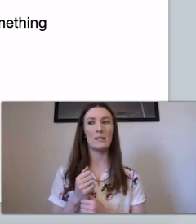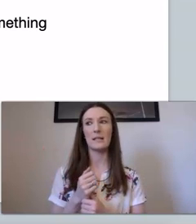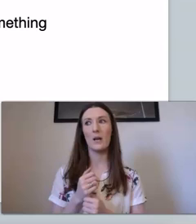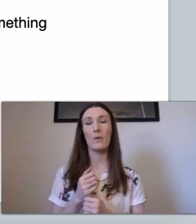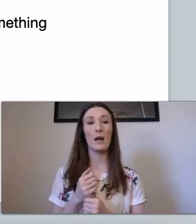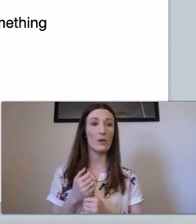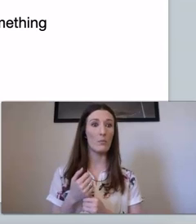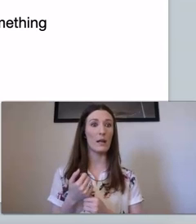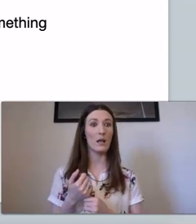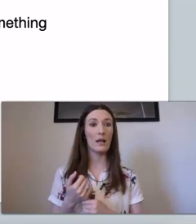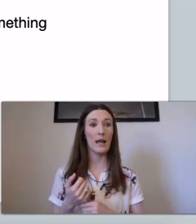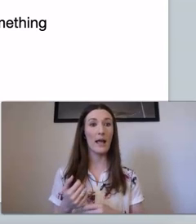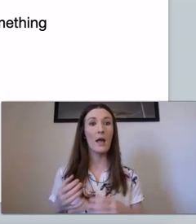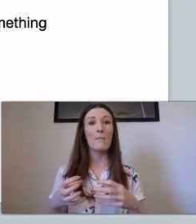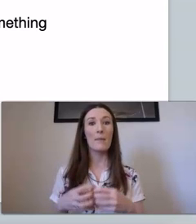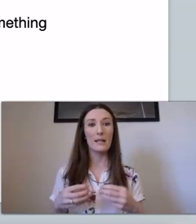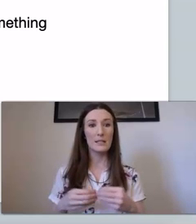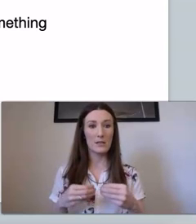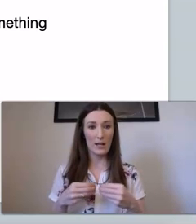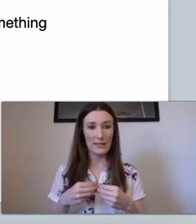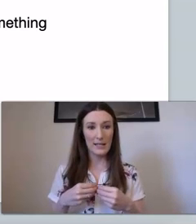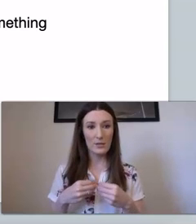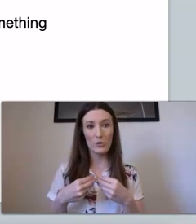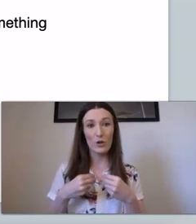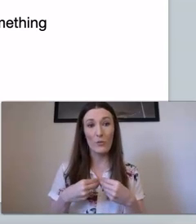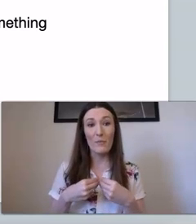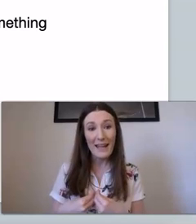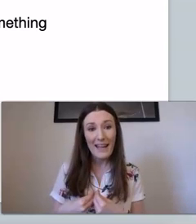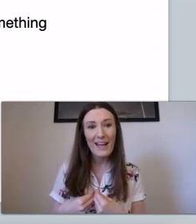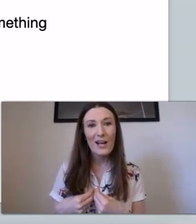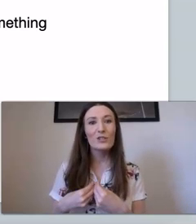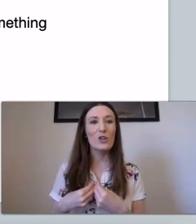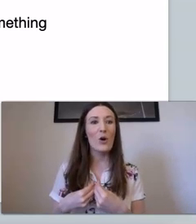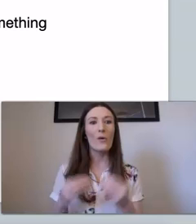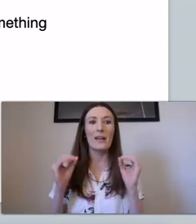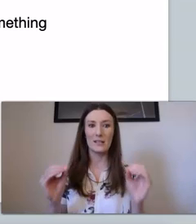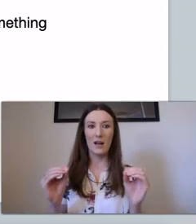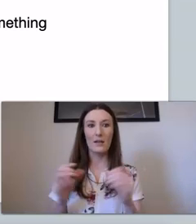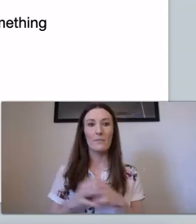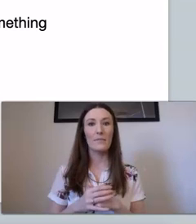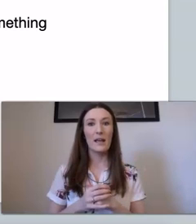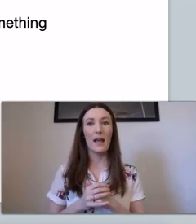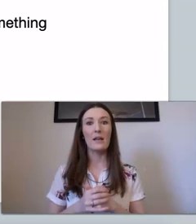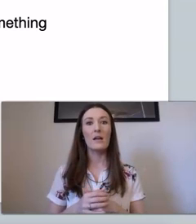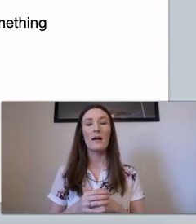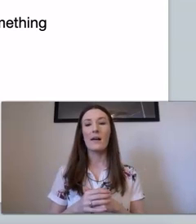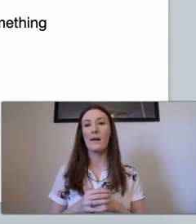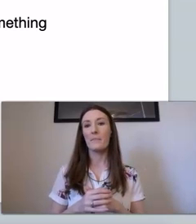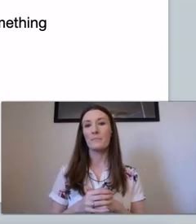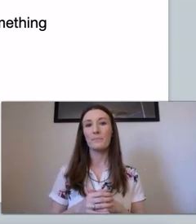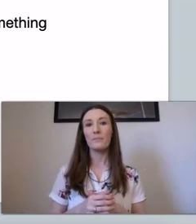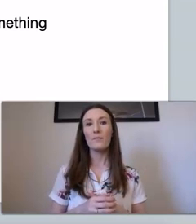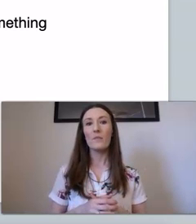presentation we said we had no money, okay? Money does not exist to me, so it's none, okay?